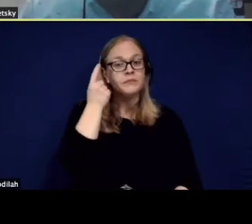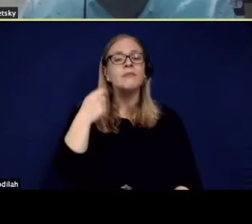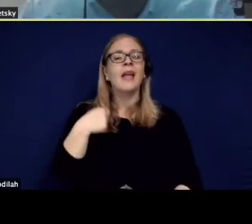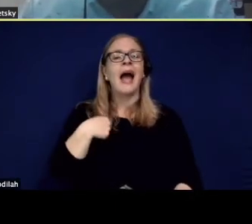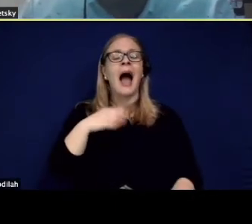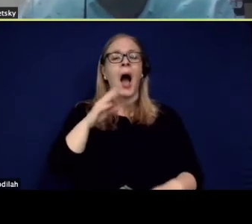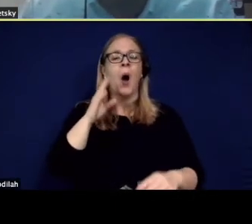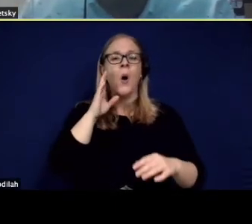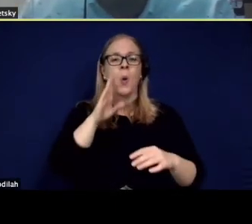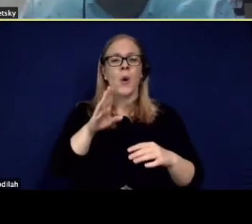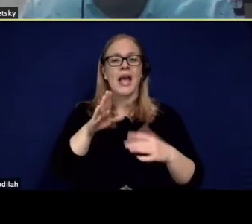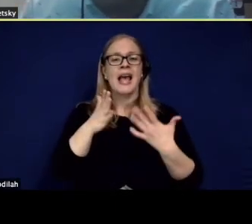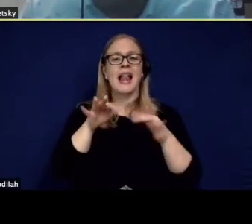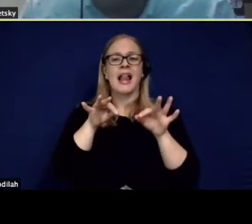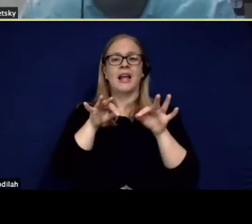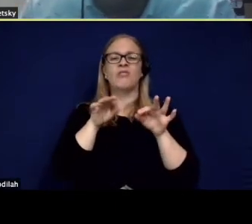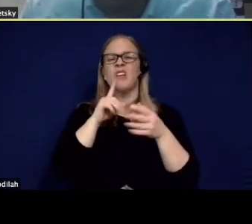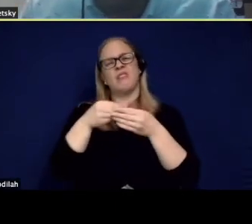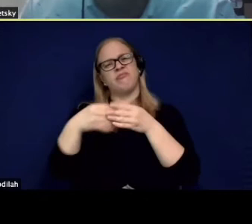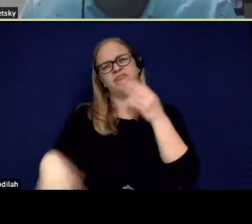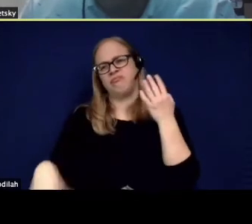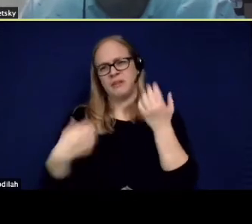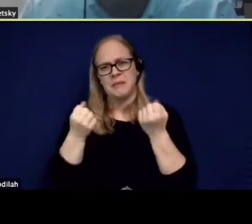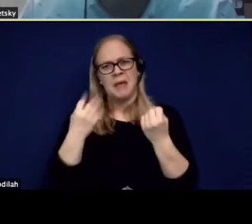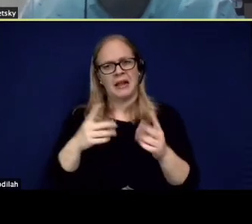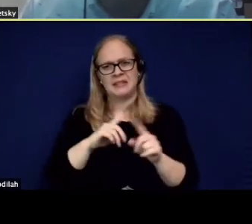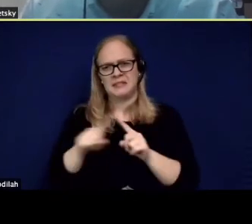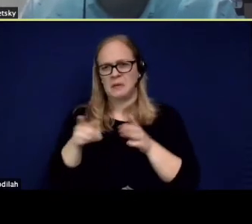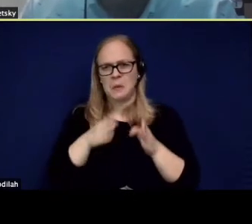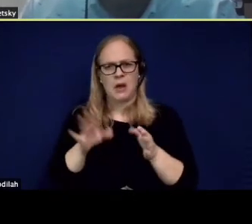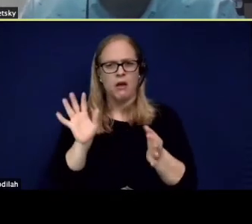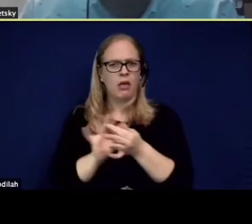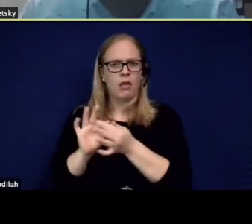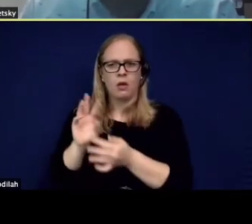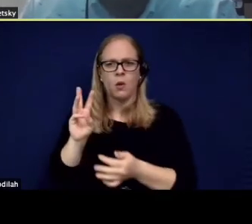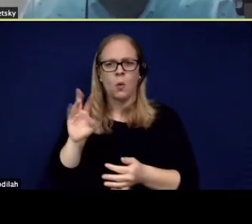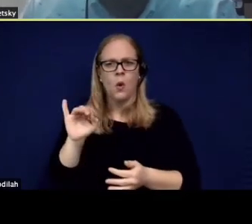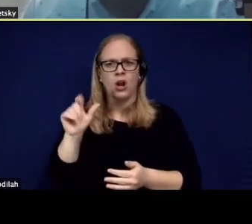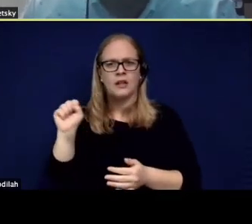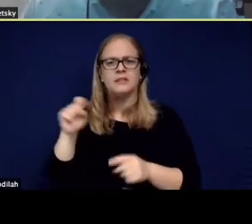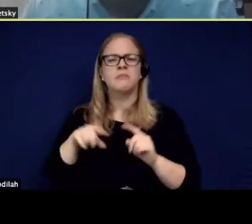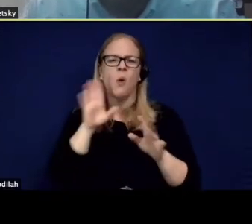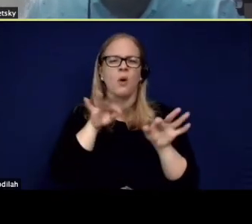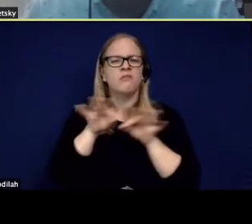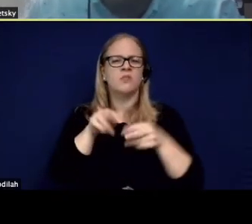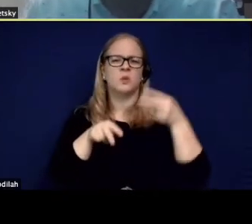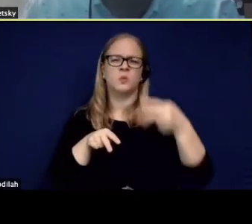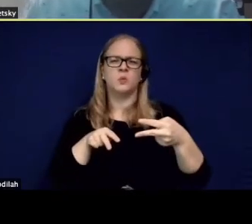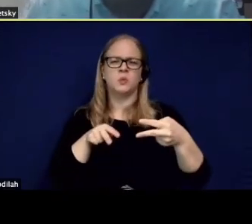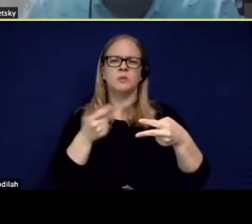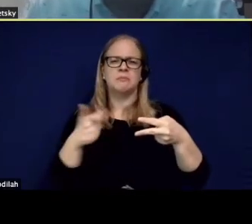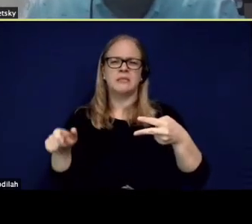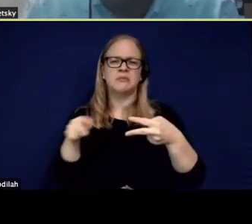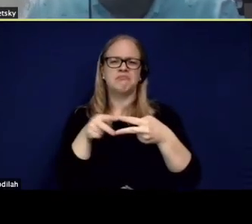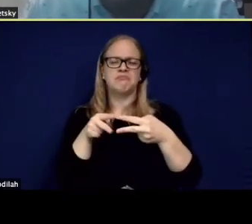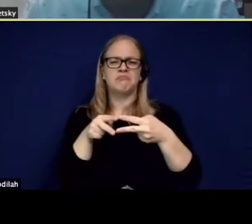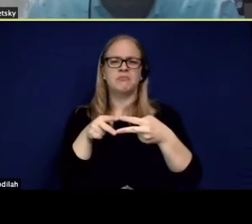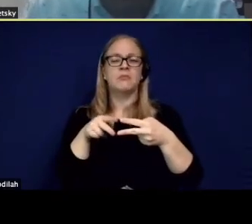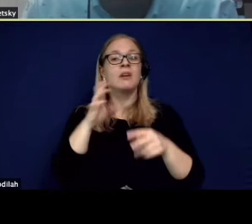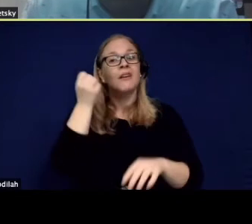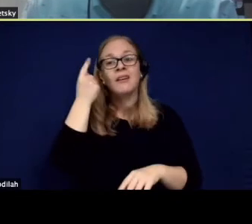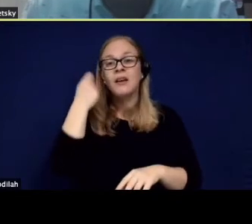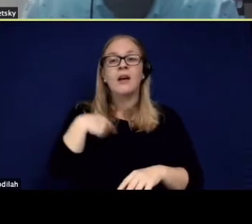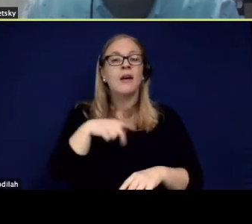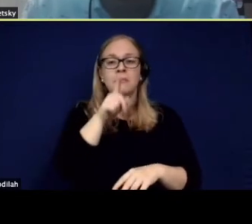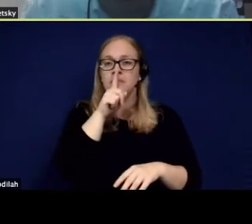primarily about two of these modes of wireless transmission and the advantages and disadvantages of both. And so please note, I'm not going to be